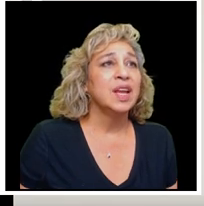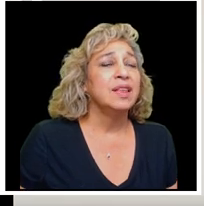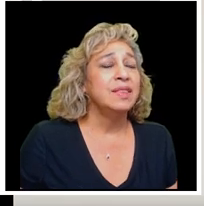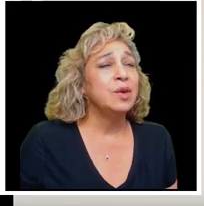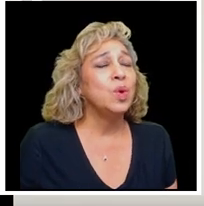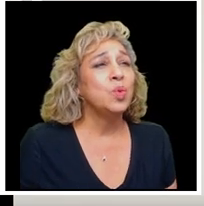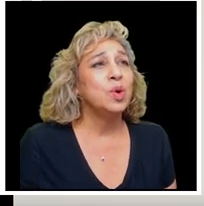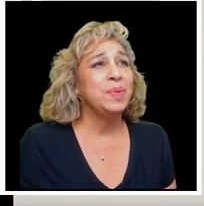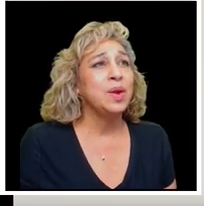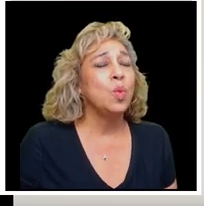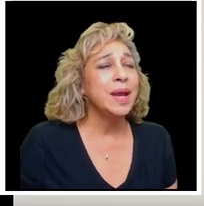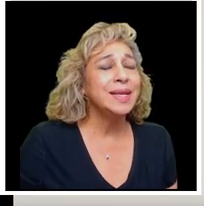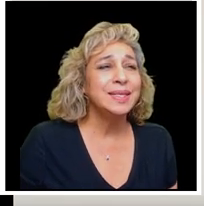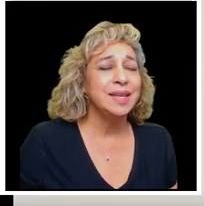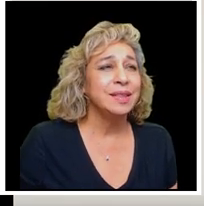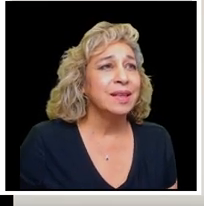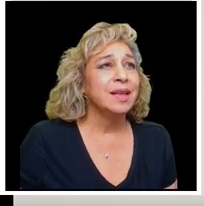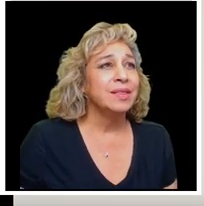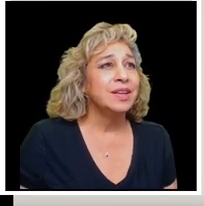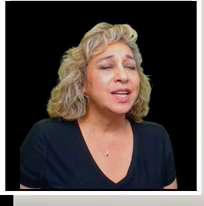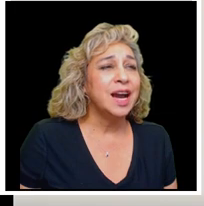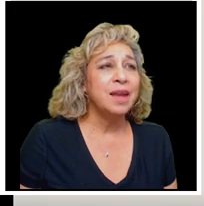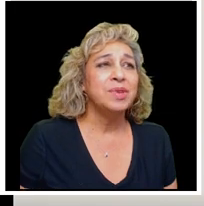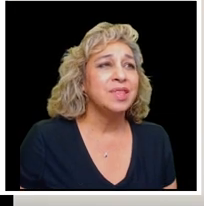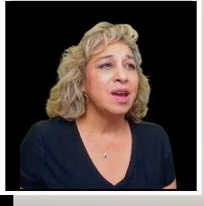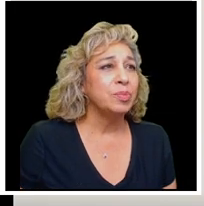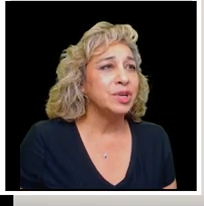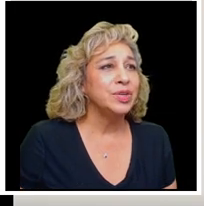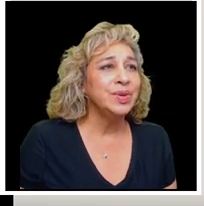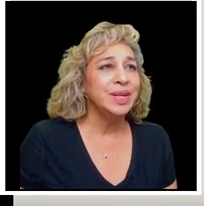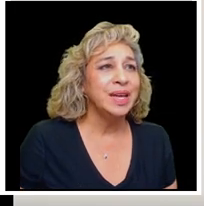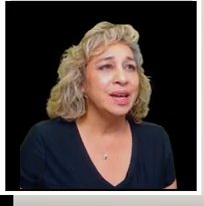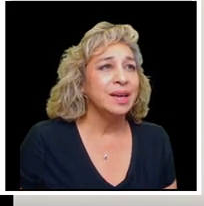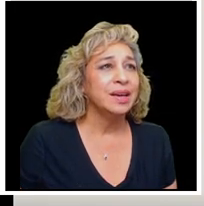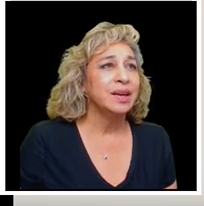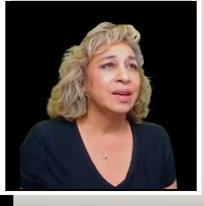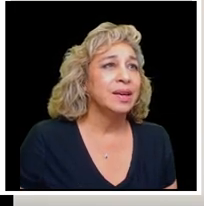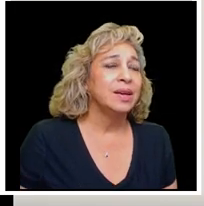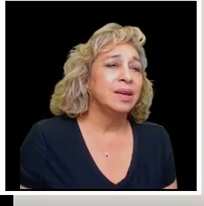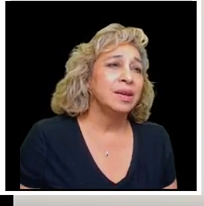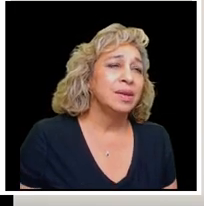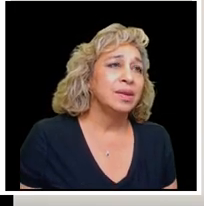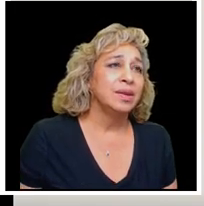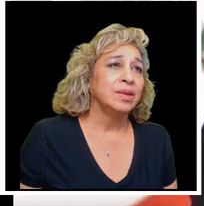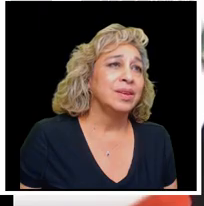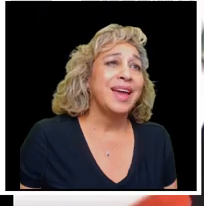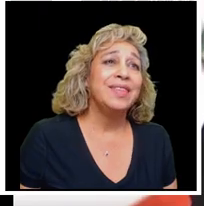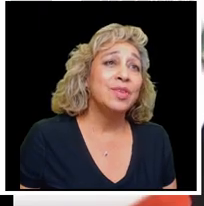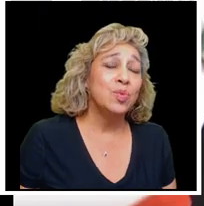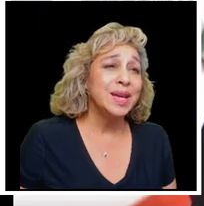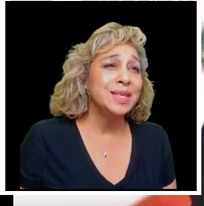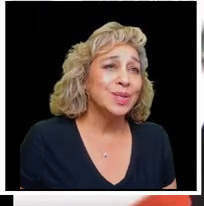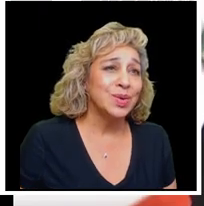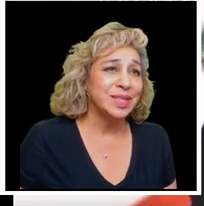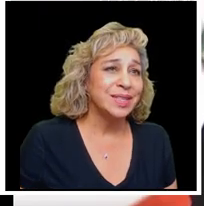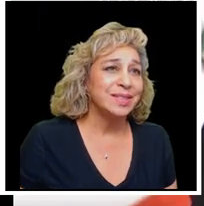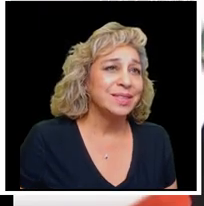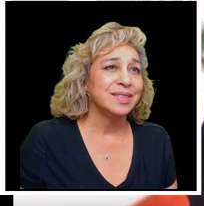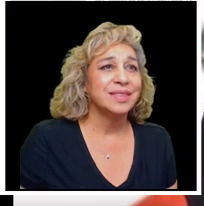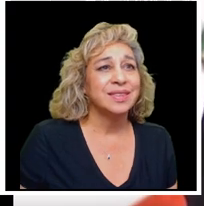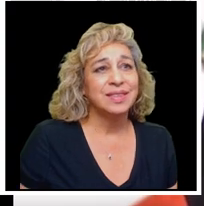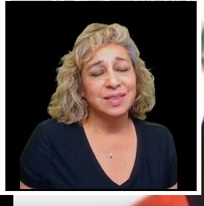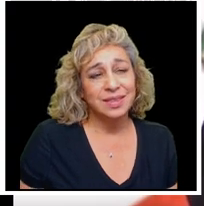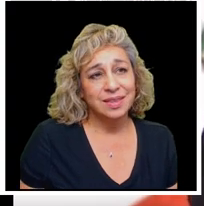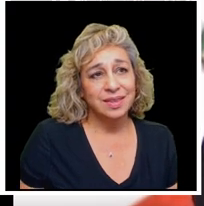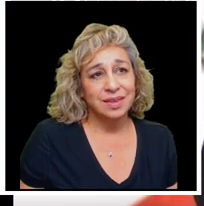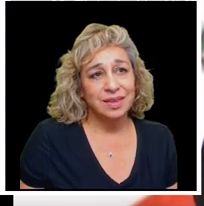then we will be wasting the time in the opportunity and the resources